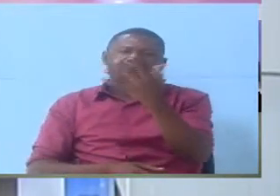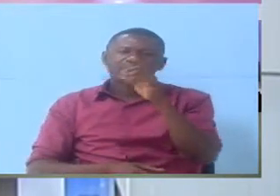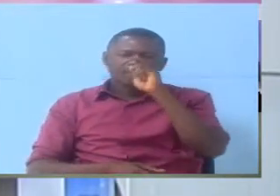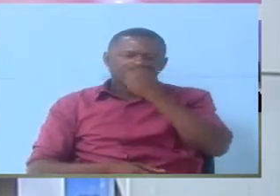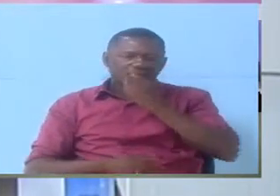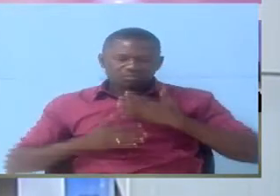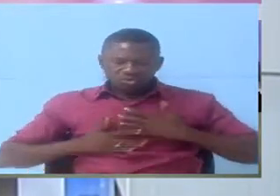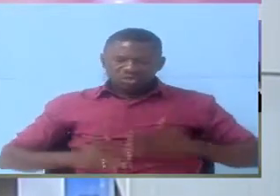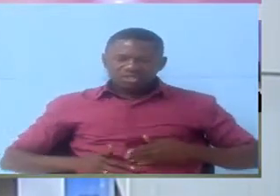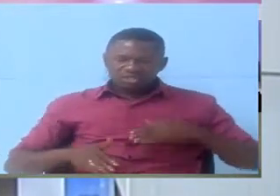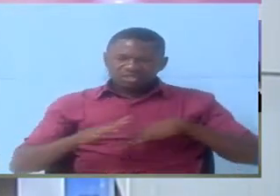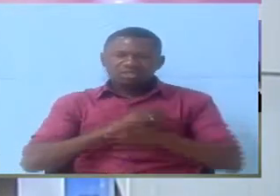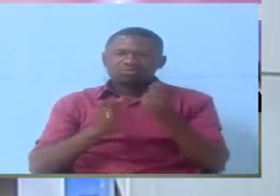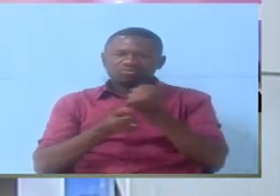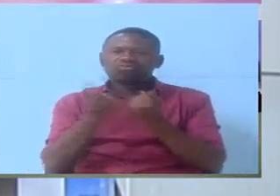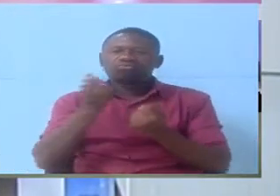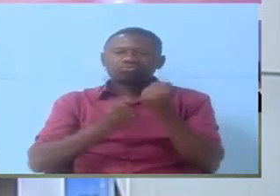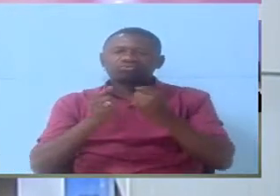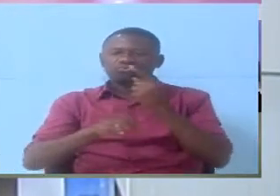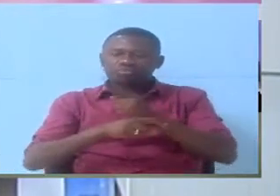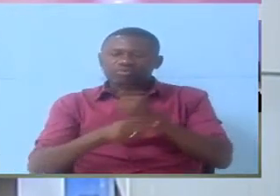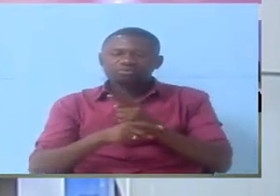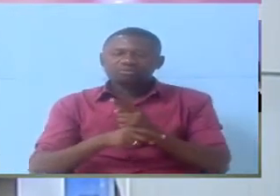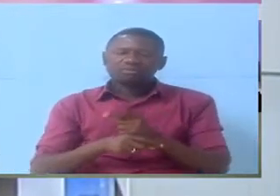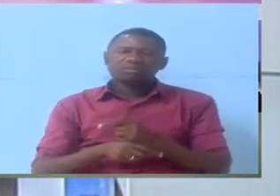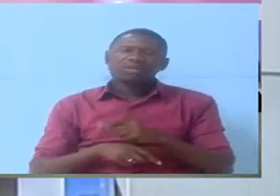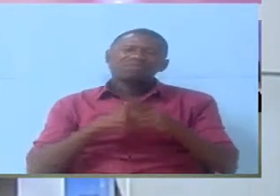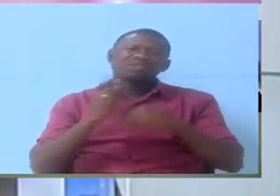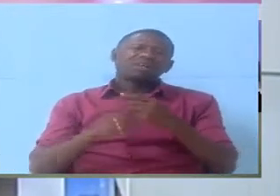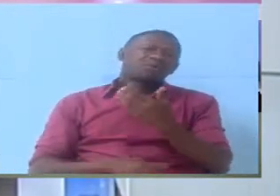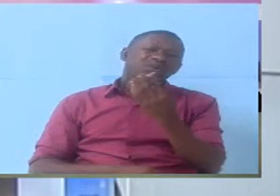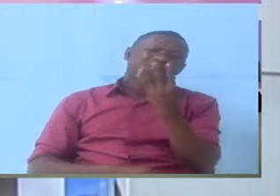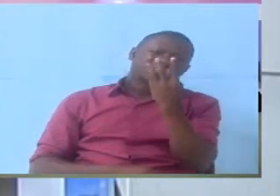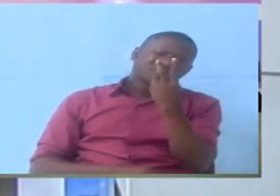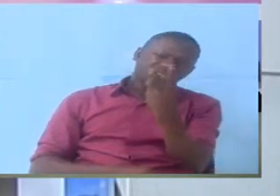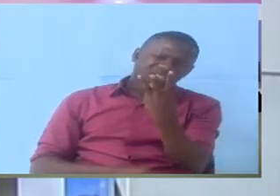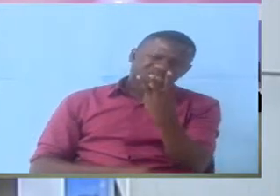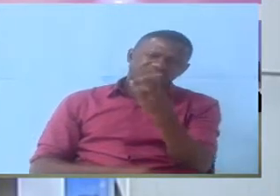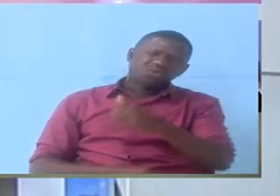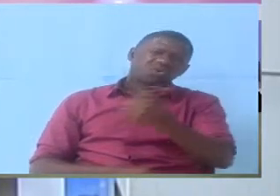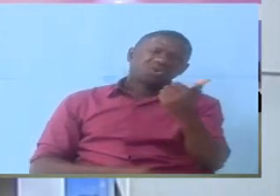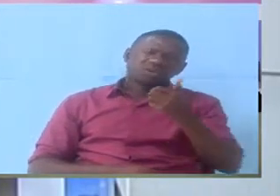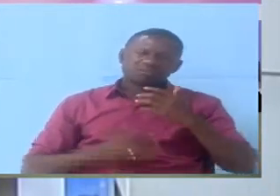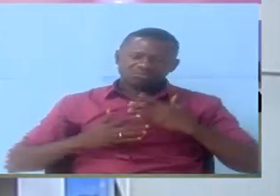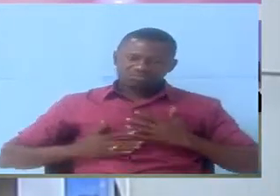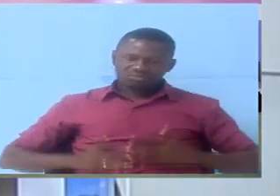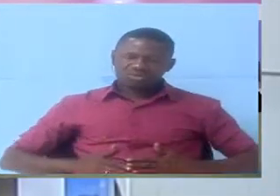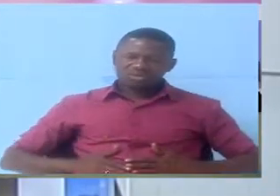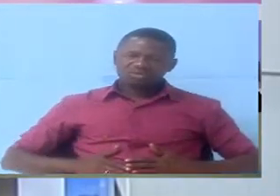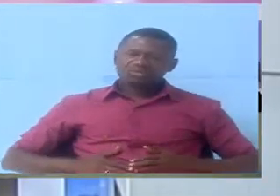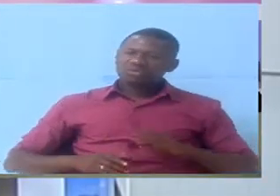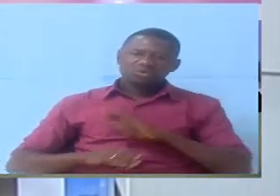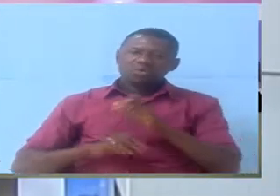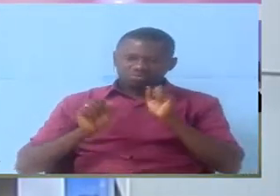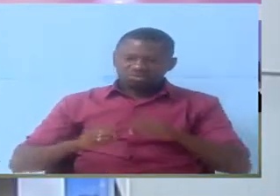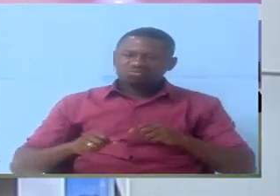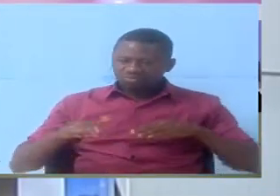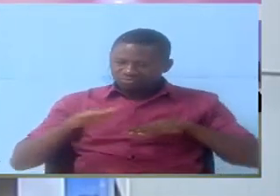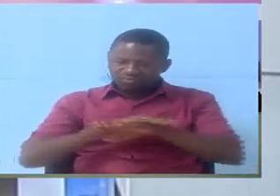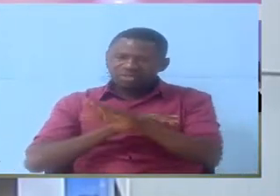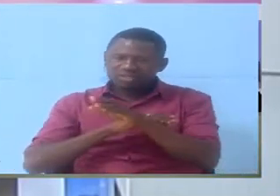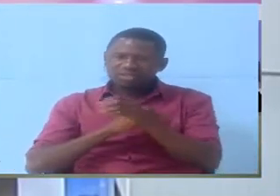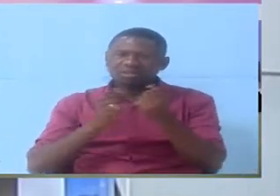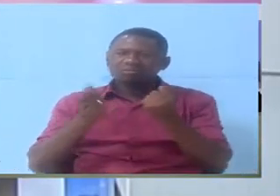were 3 other bodies. Atuta fure sabala. They couldn't fit in the ambulance. Ulumankung ambulance okono. We put them on the PIU pickup. Na